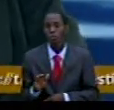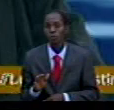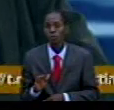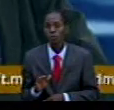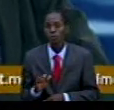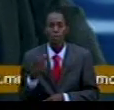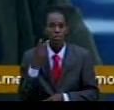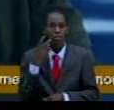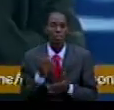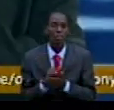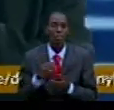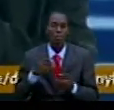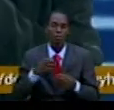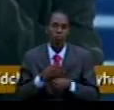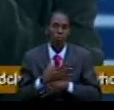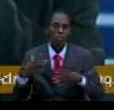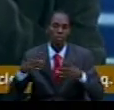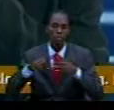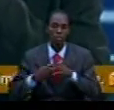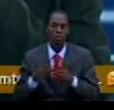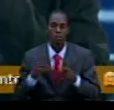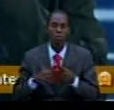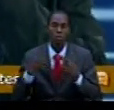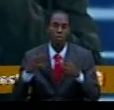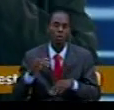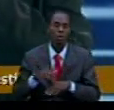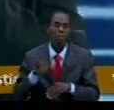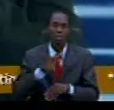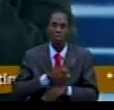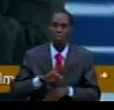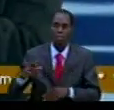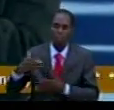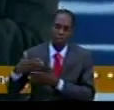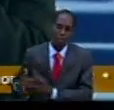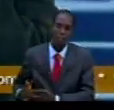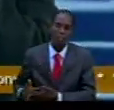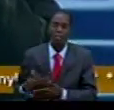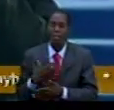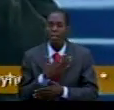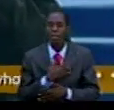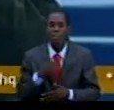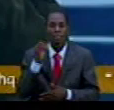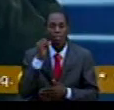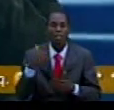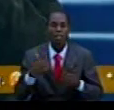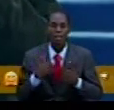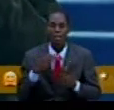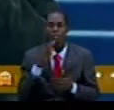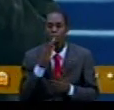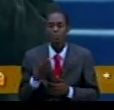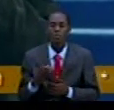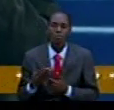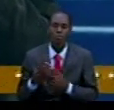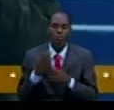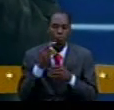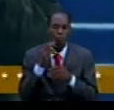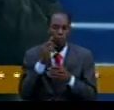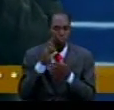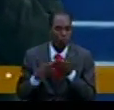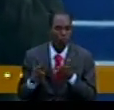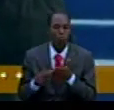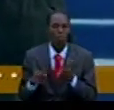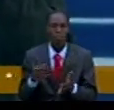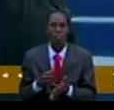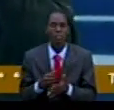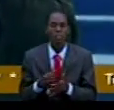here at the right part of my stomach here. I've been watching it. It started growing. It's growing. I can see that it